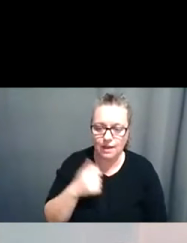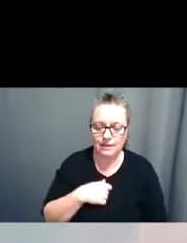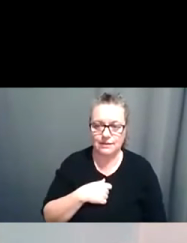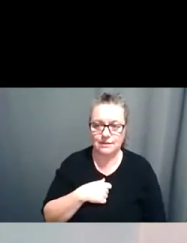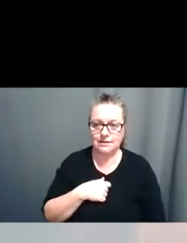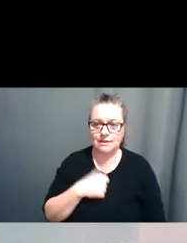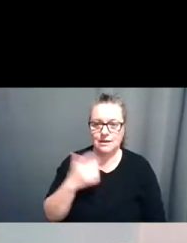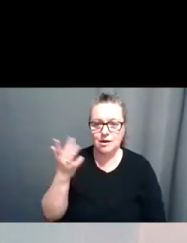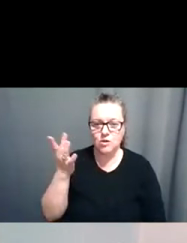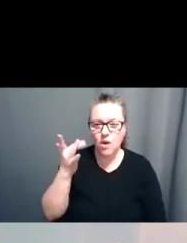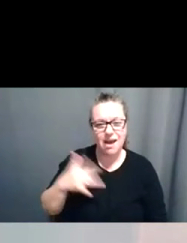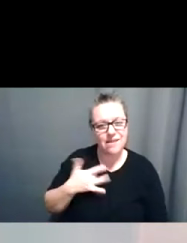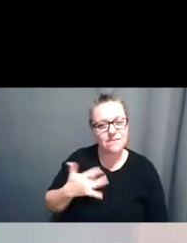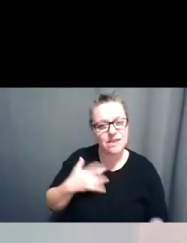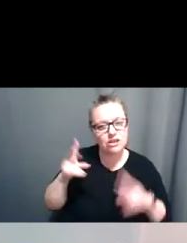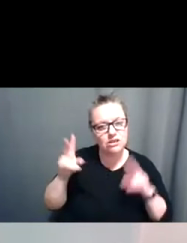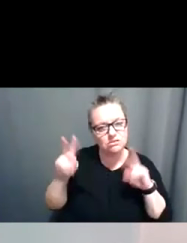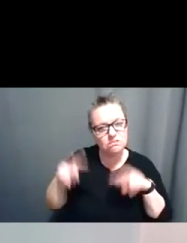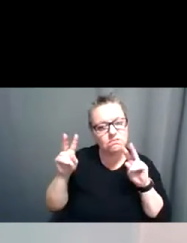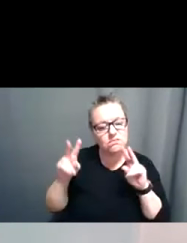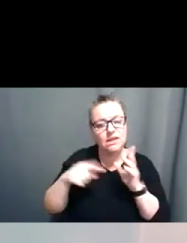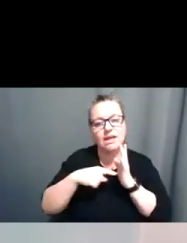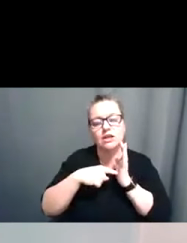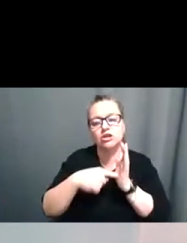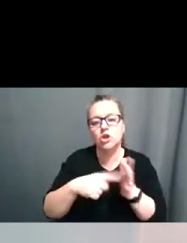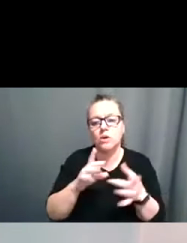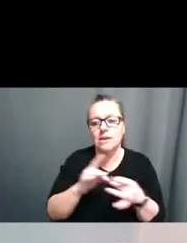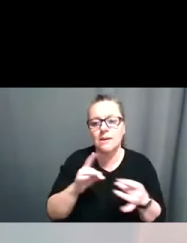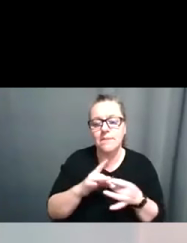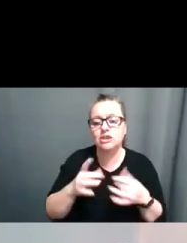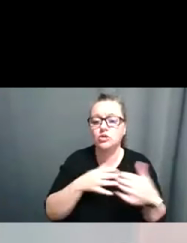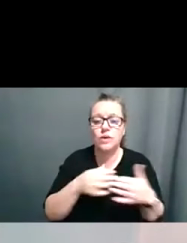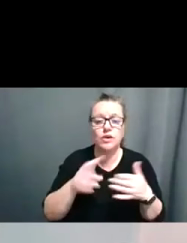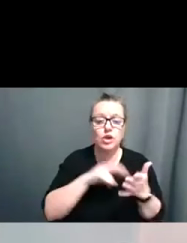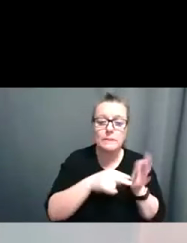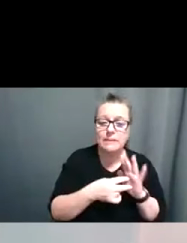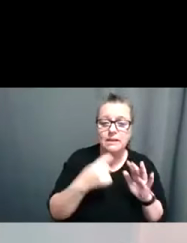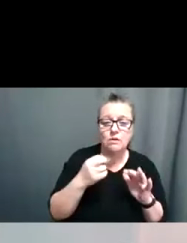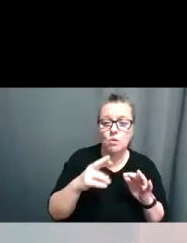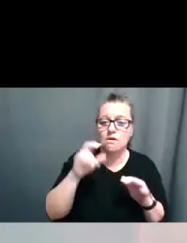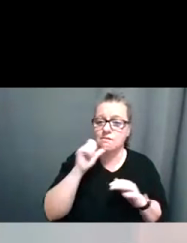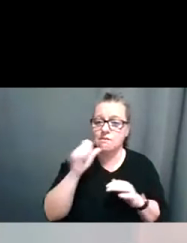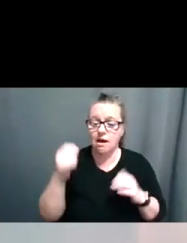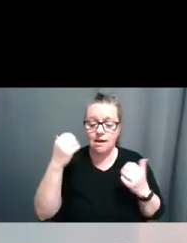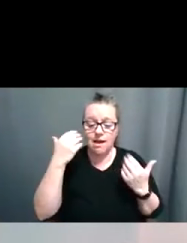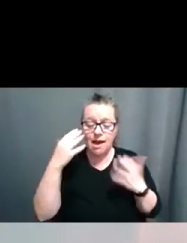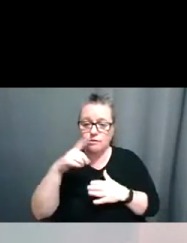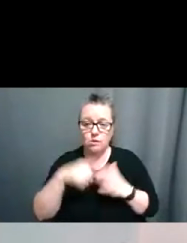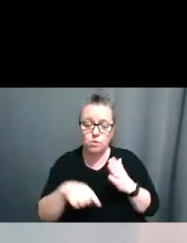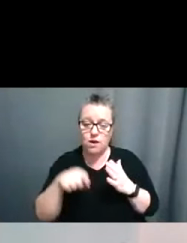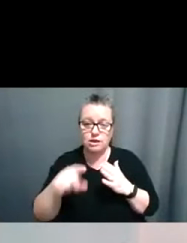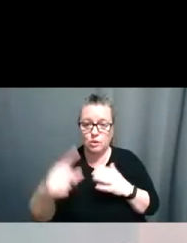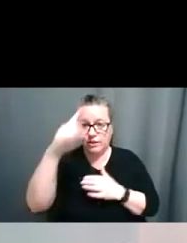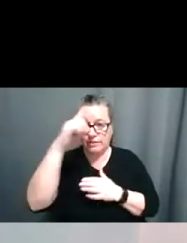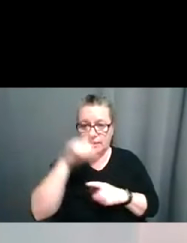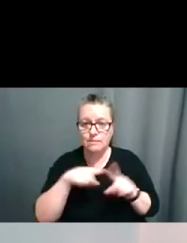Why feels judgmental. It conveys the message whether you intend it to or not. I don't know what you were thinking, but you were